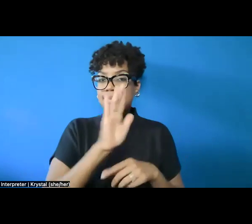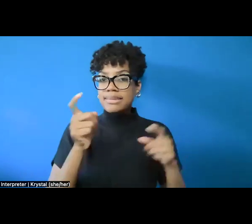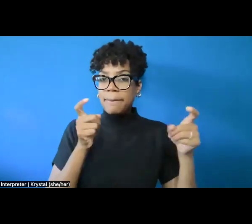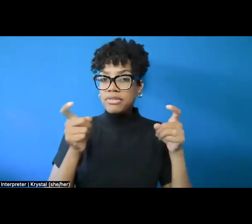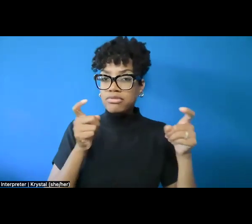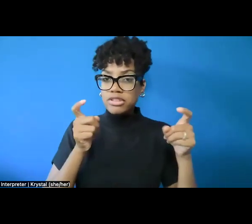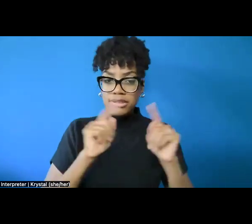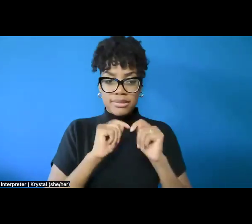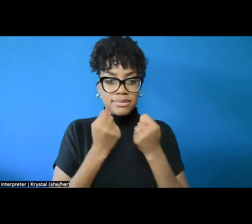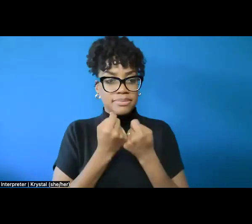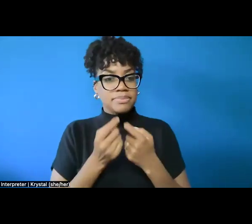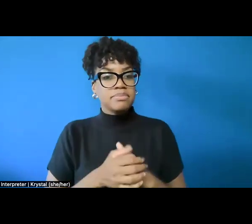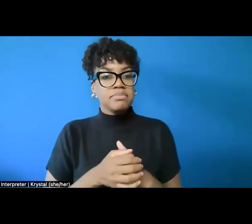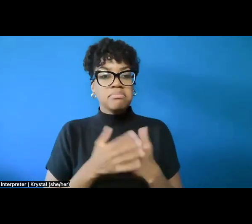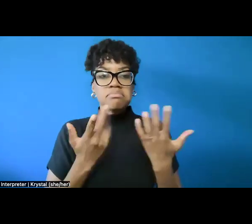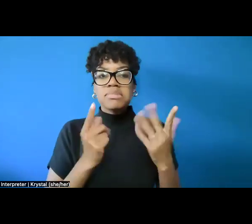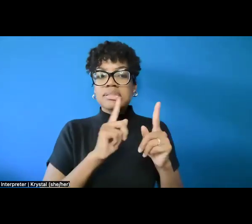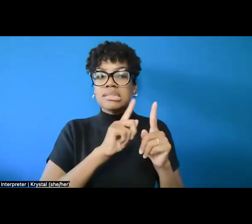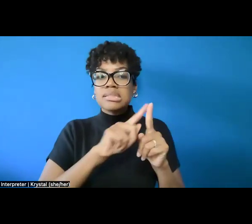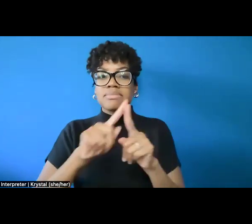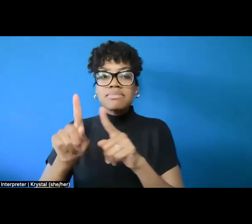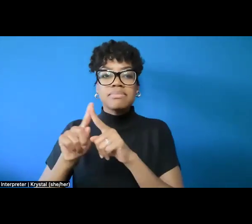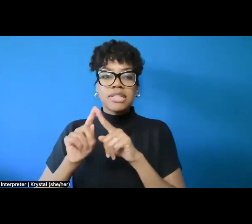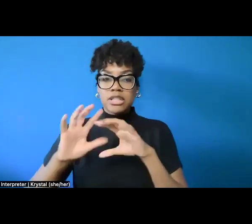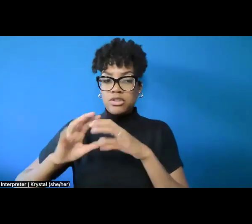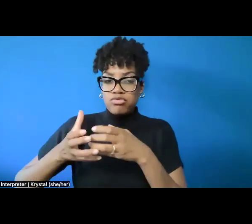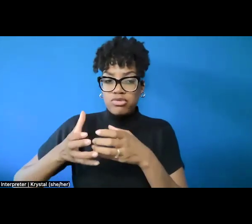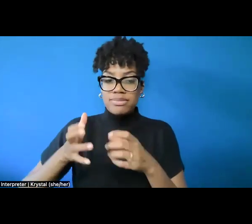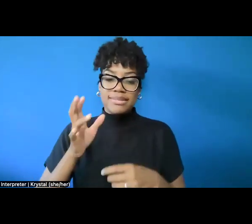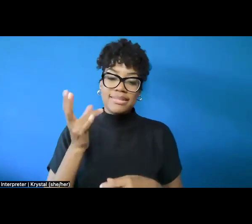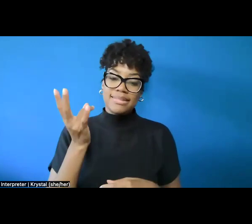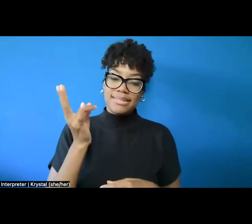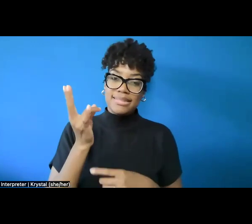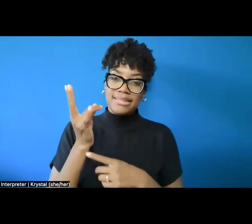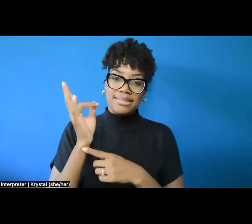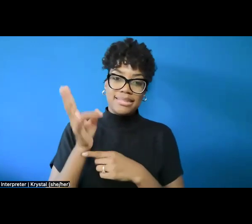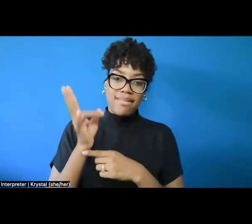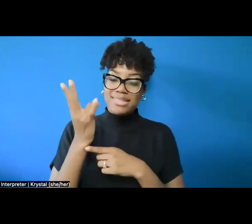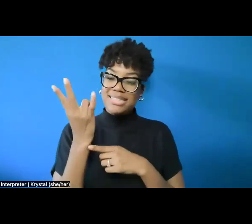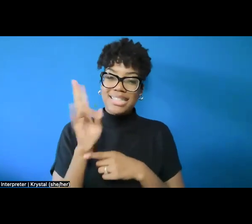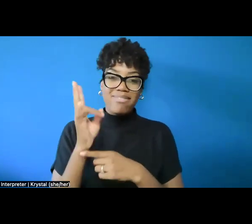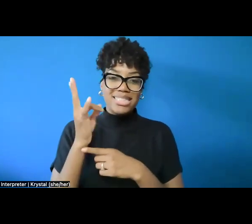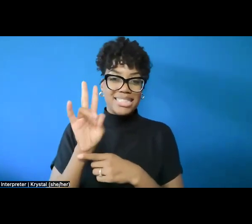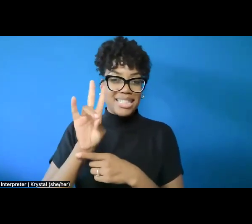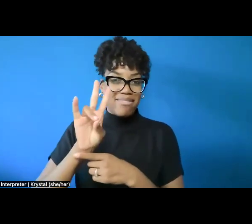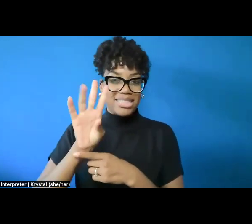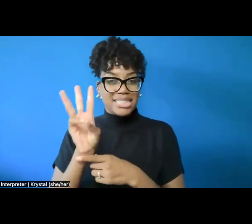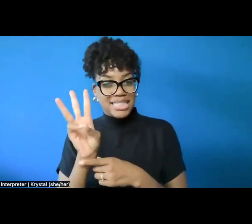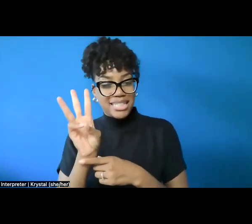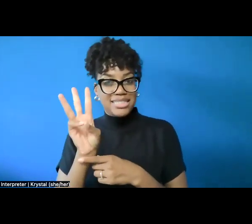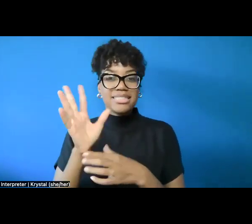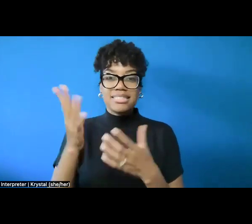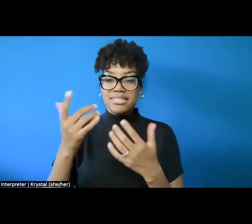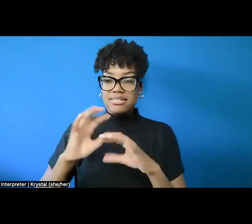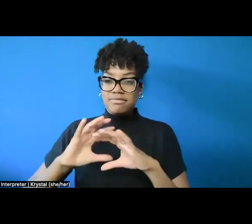we've seen, that grow more and more ridiculous, from the UFC fight in front of the